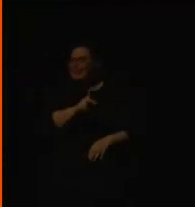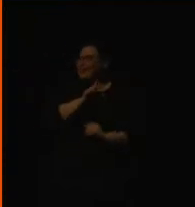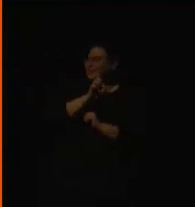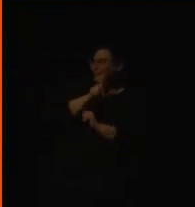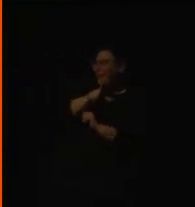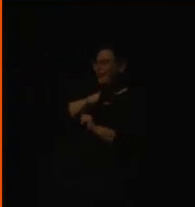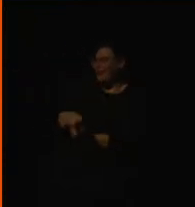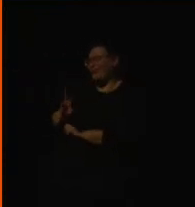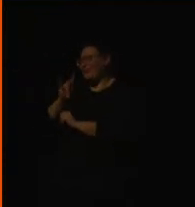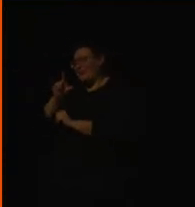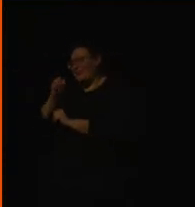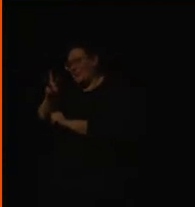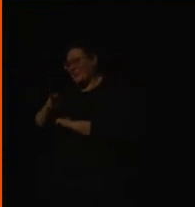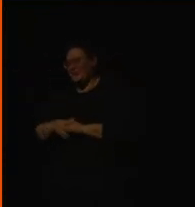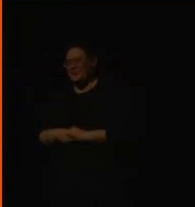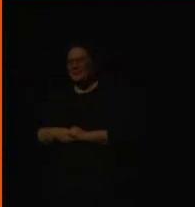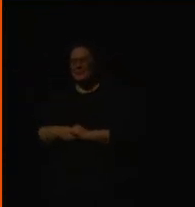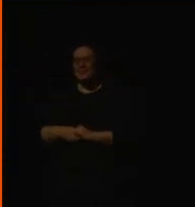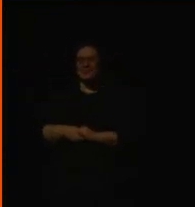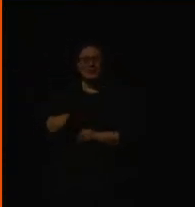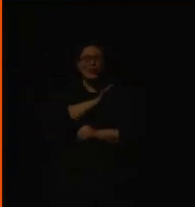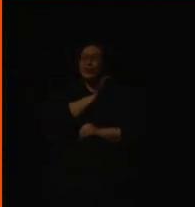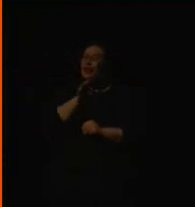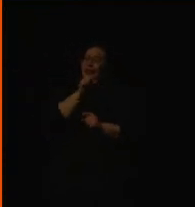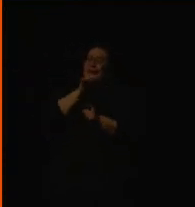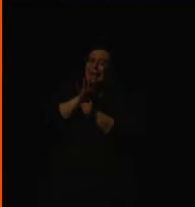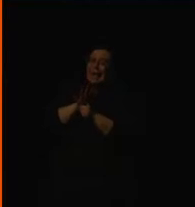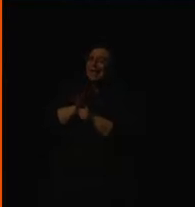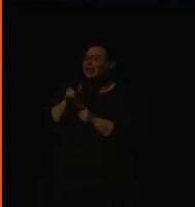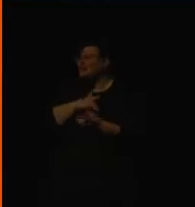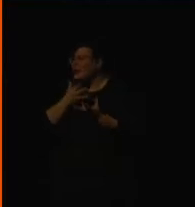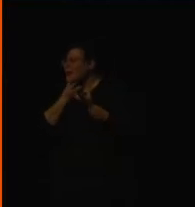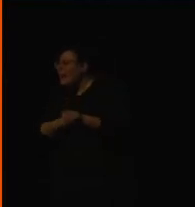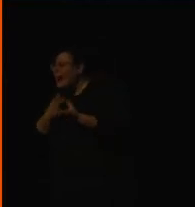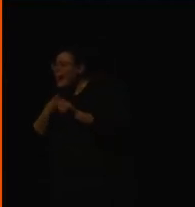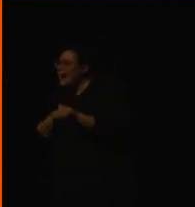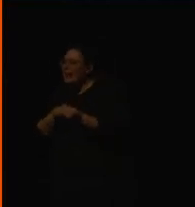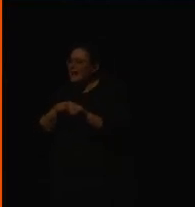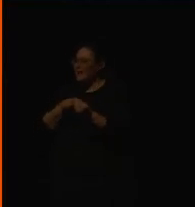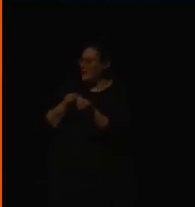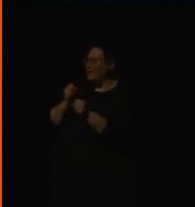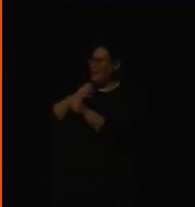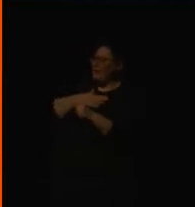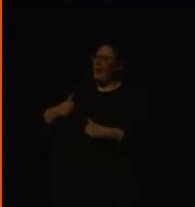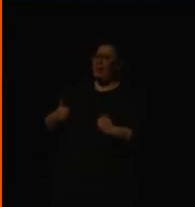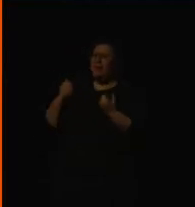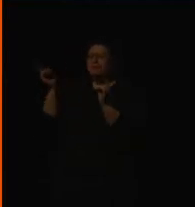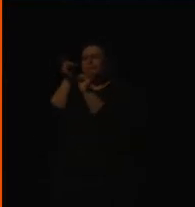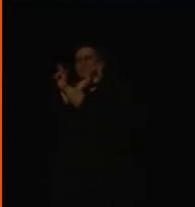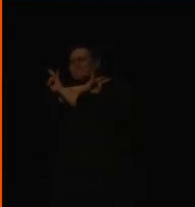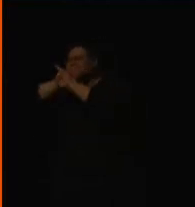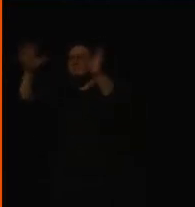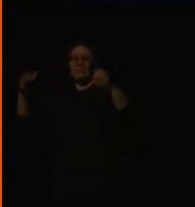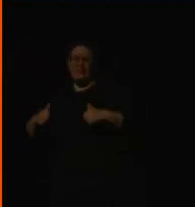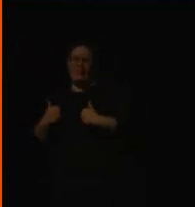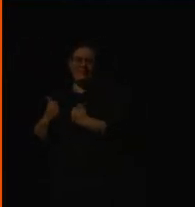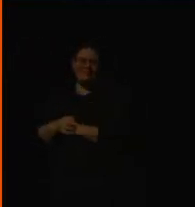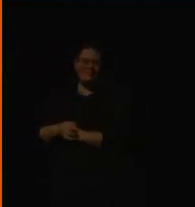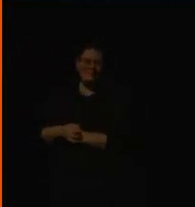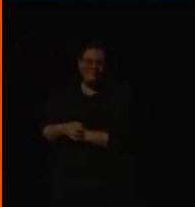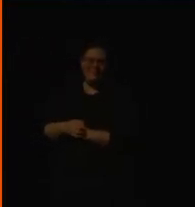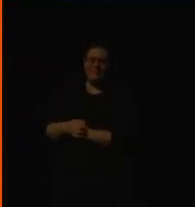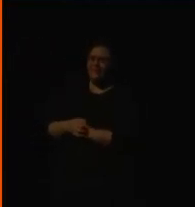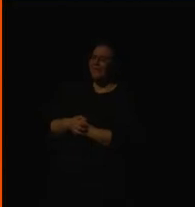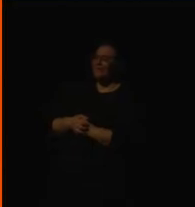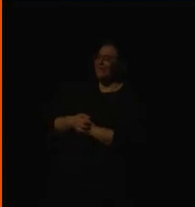Willow. Your dedication, compassion, and care has made my life an extraordinary one. You